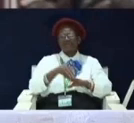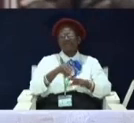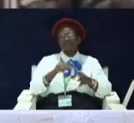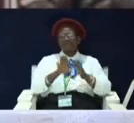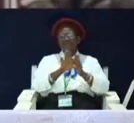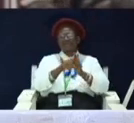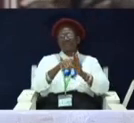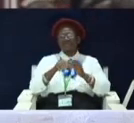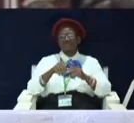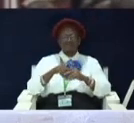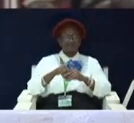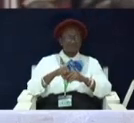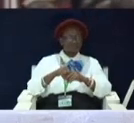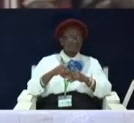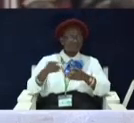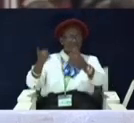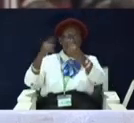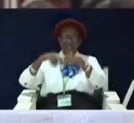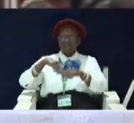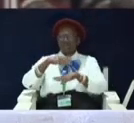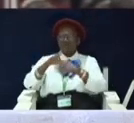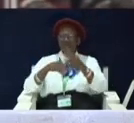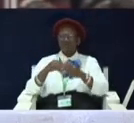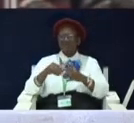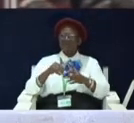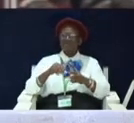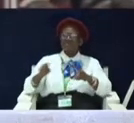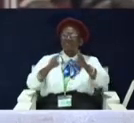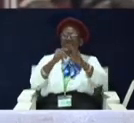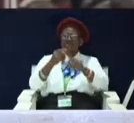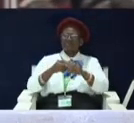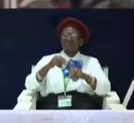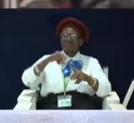belen ulekun. Came all the way from the north.